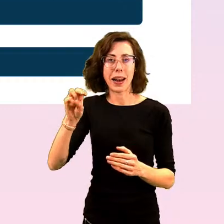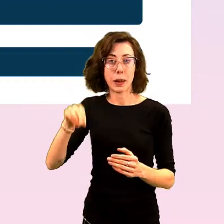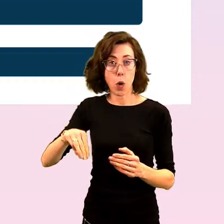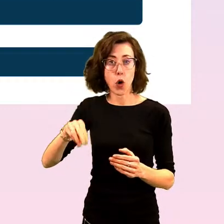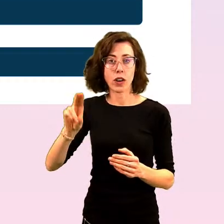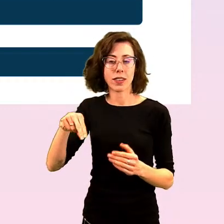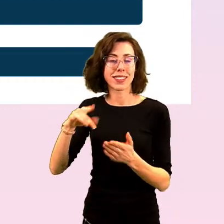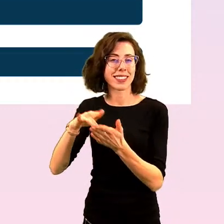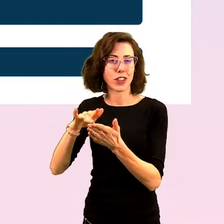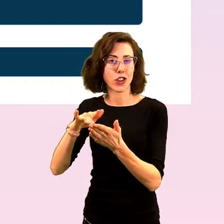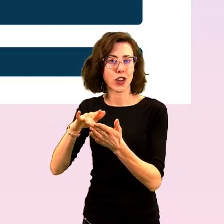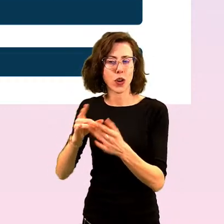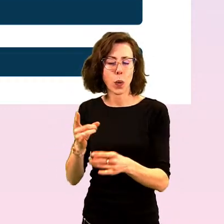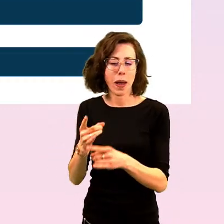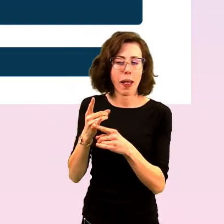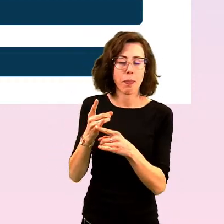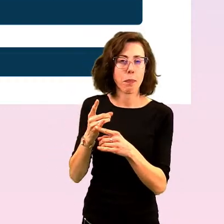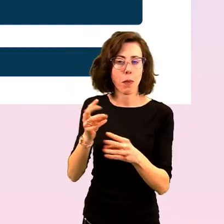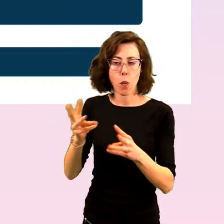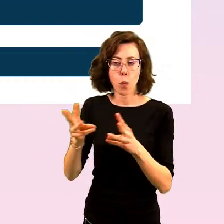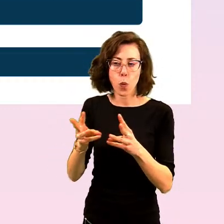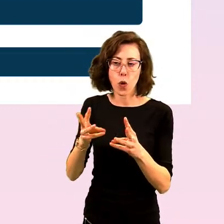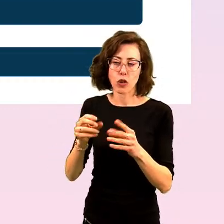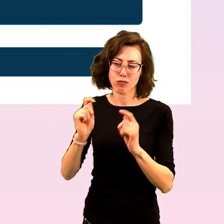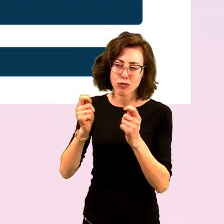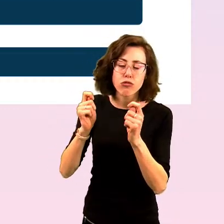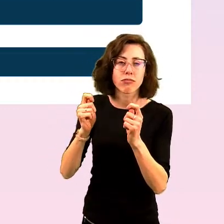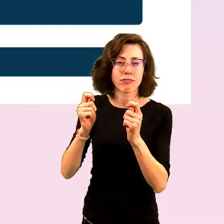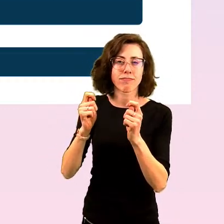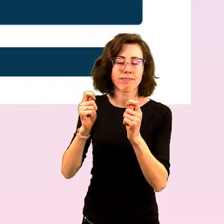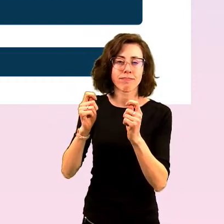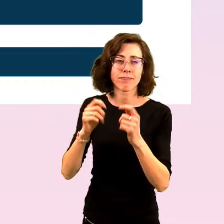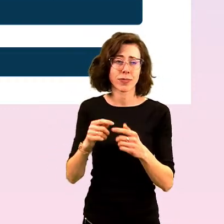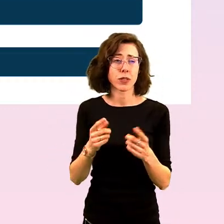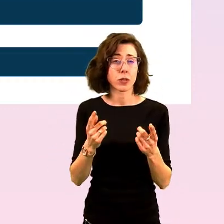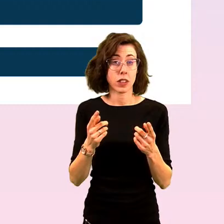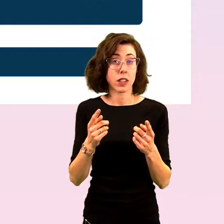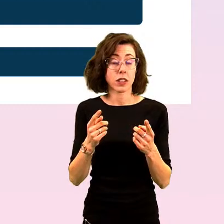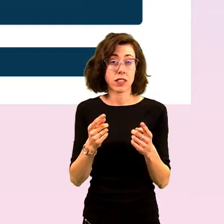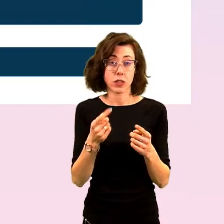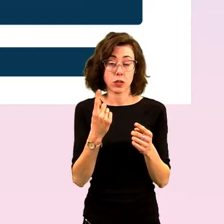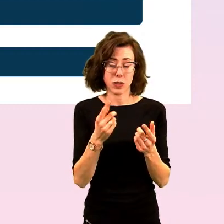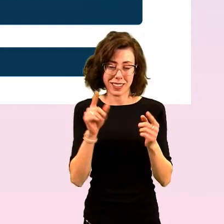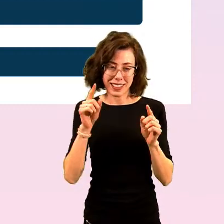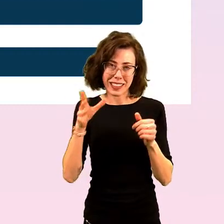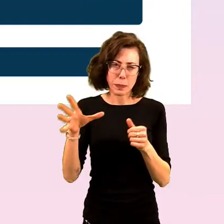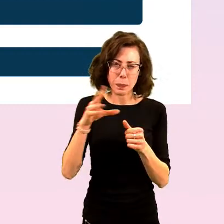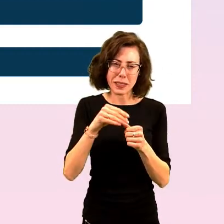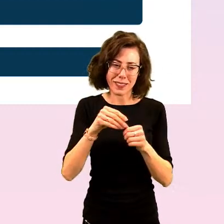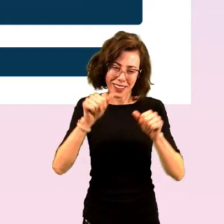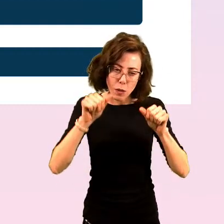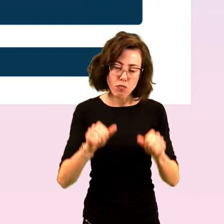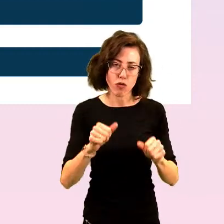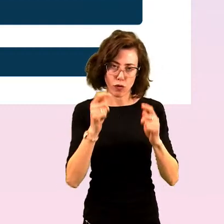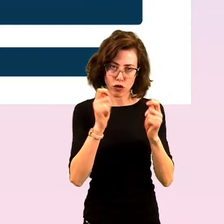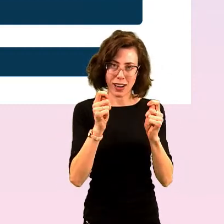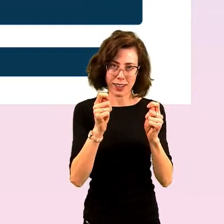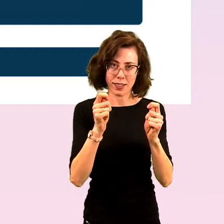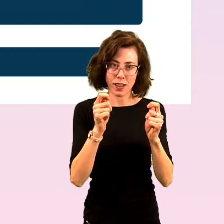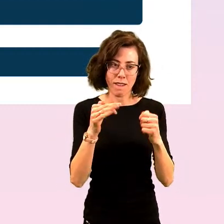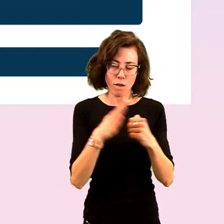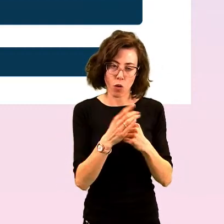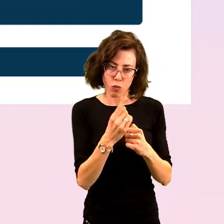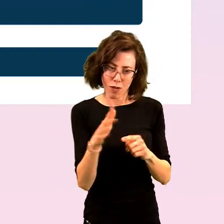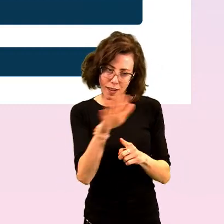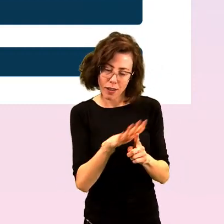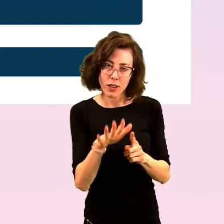training, and we support clients in relation to that. So it's specifically approved training that we do in relation to that. So